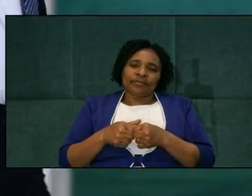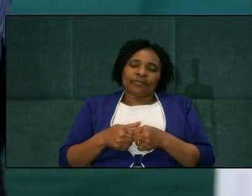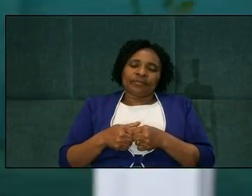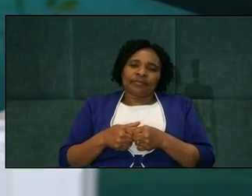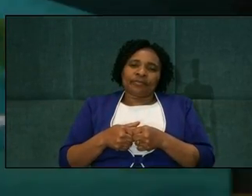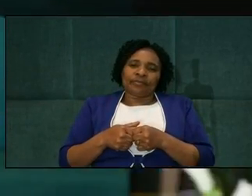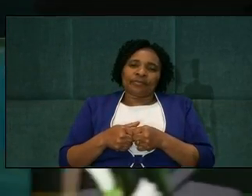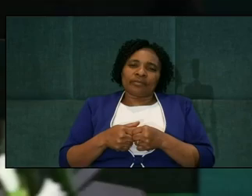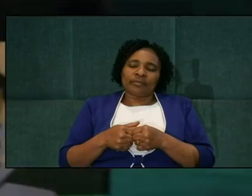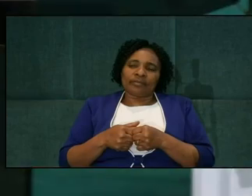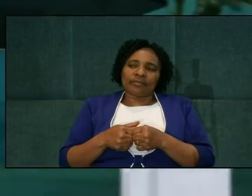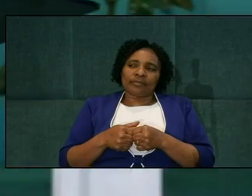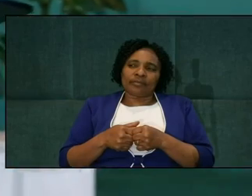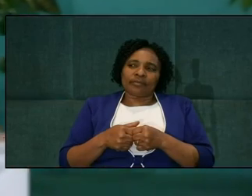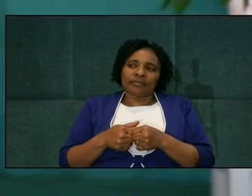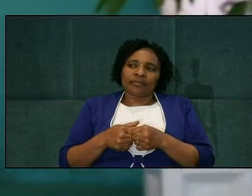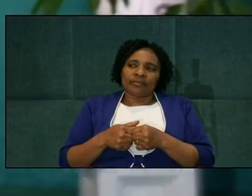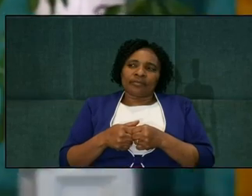Where did,